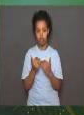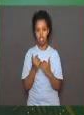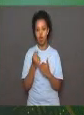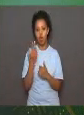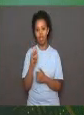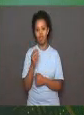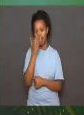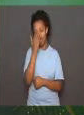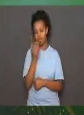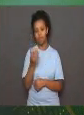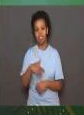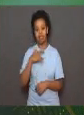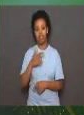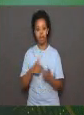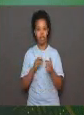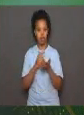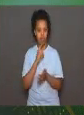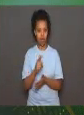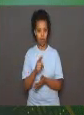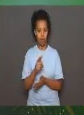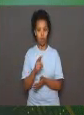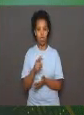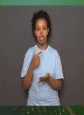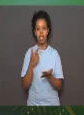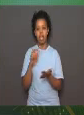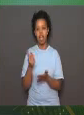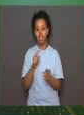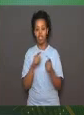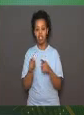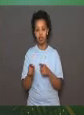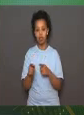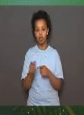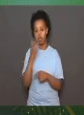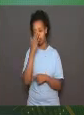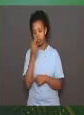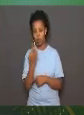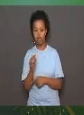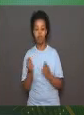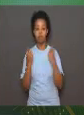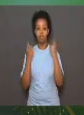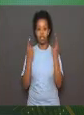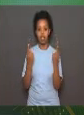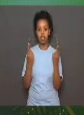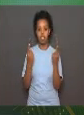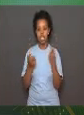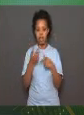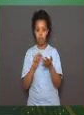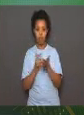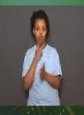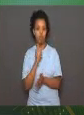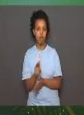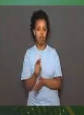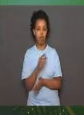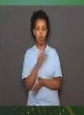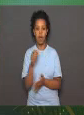Hormones produce feelings of hunger, sleepiness, or alertness. If we did not